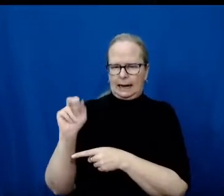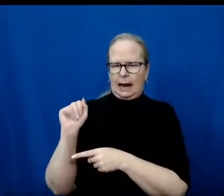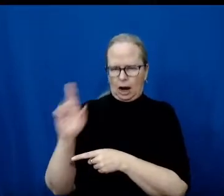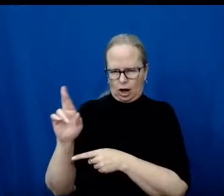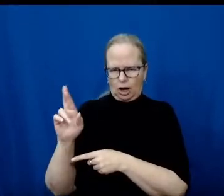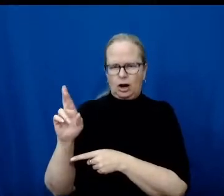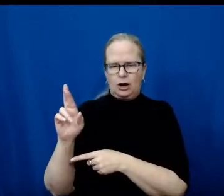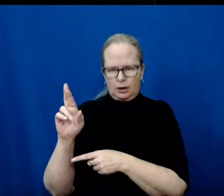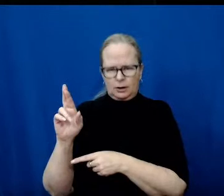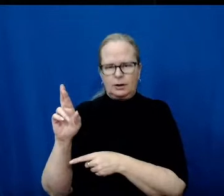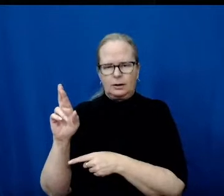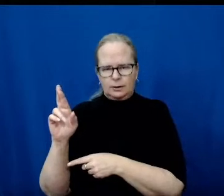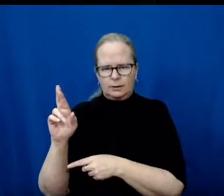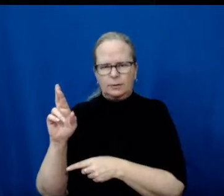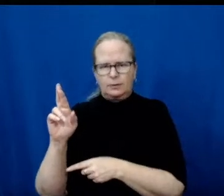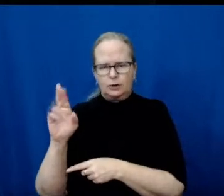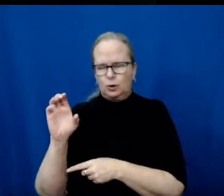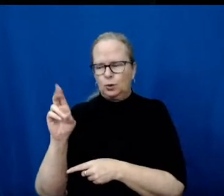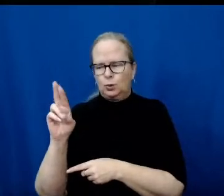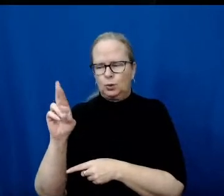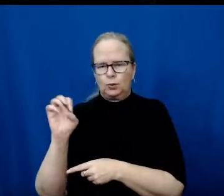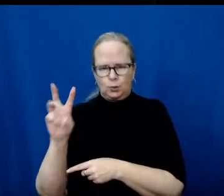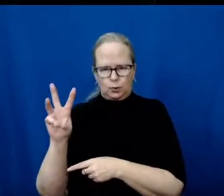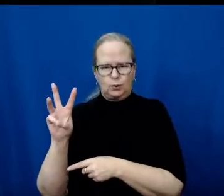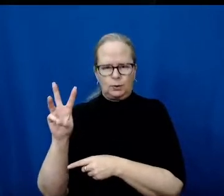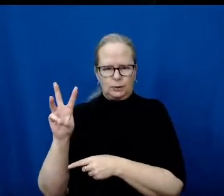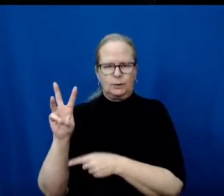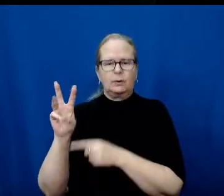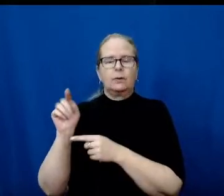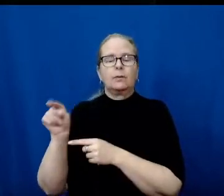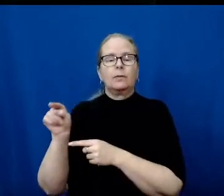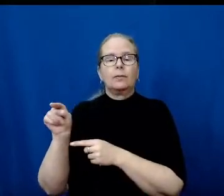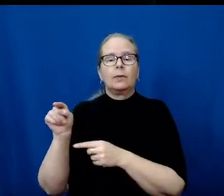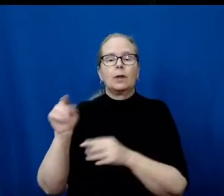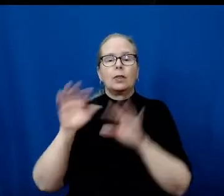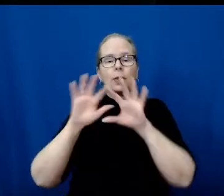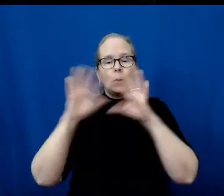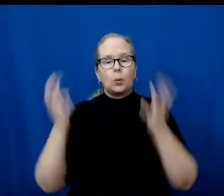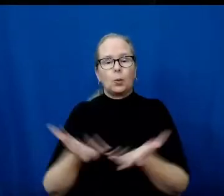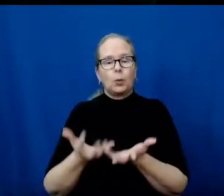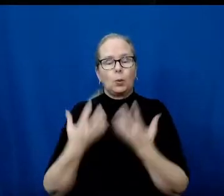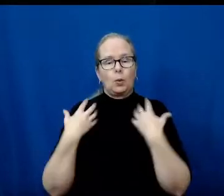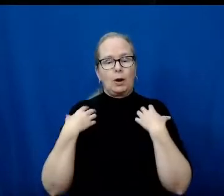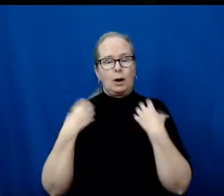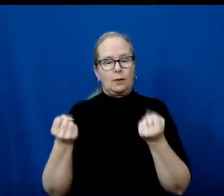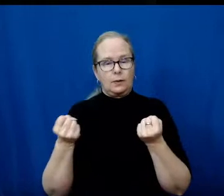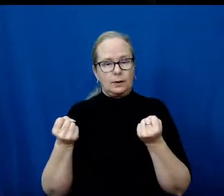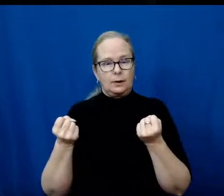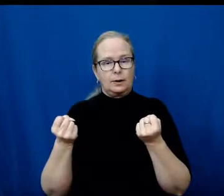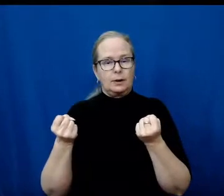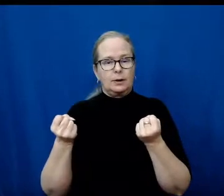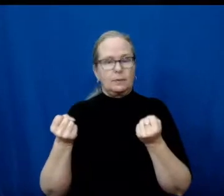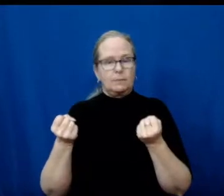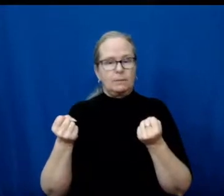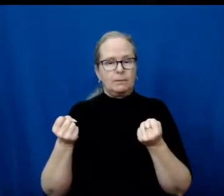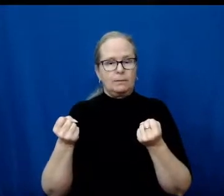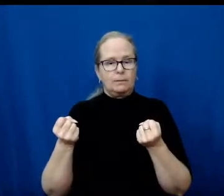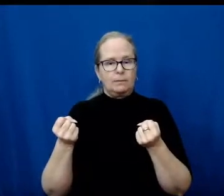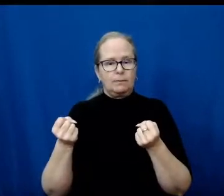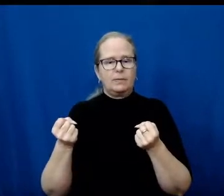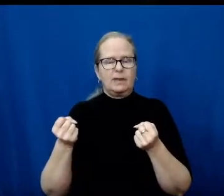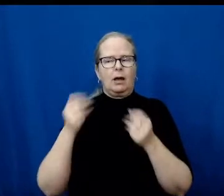And so there's a lot of stuff out there. And I know that some people get intimidated by building their own